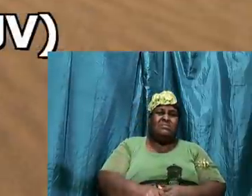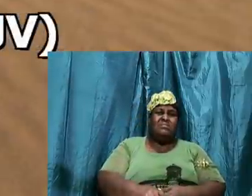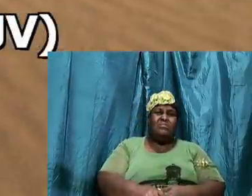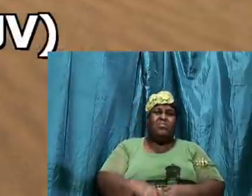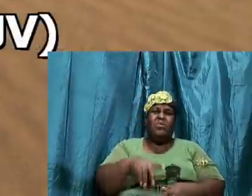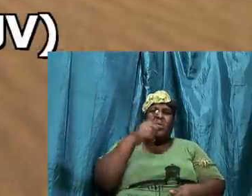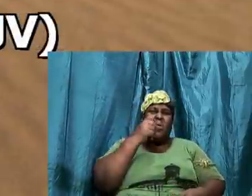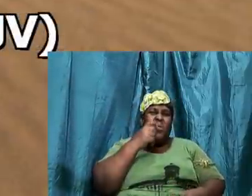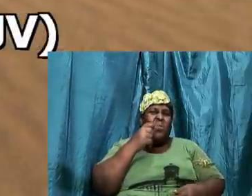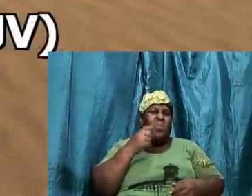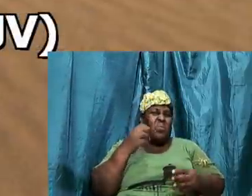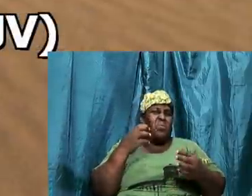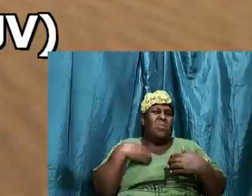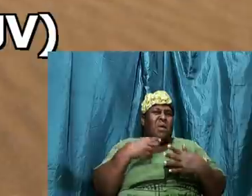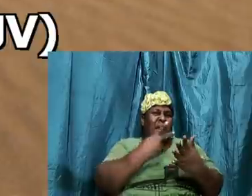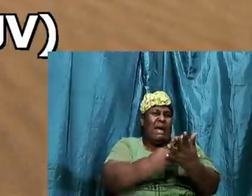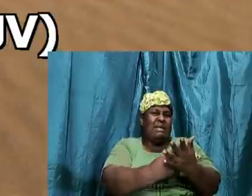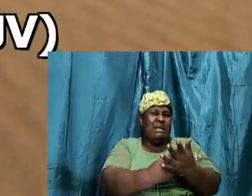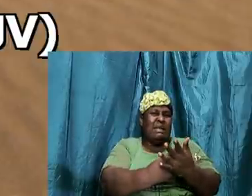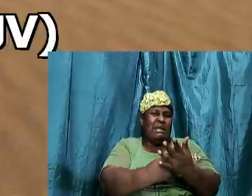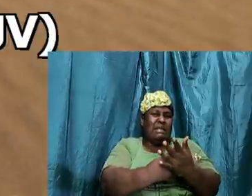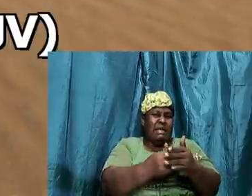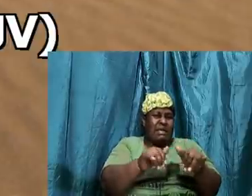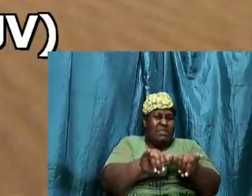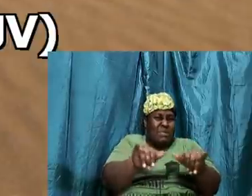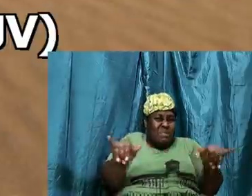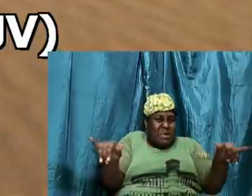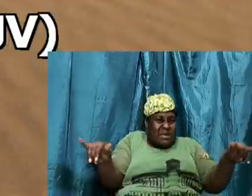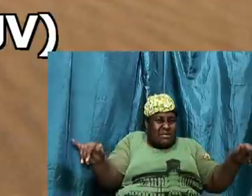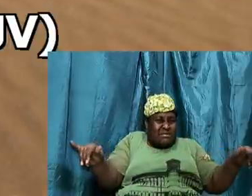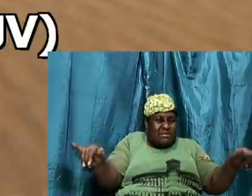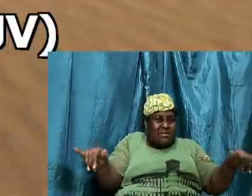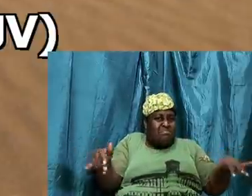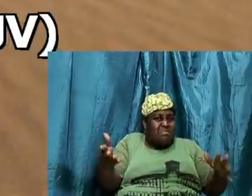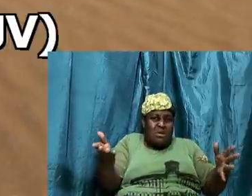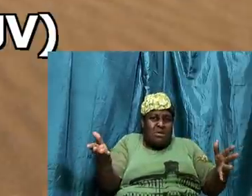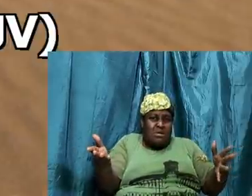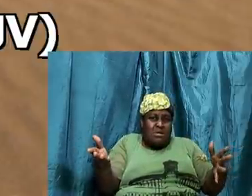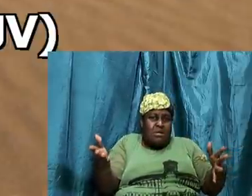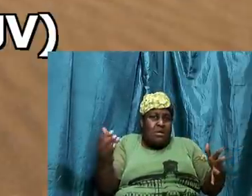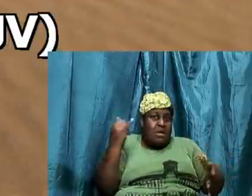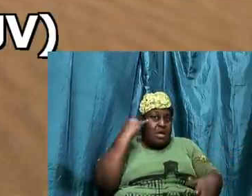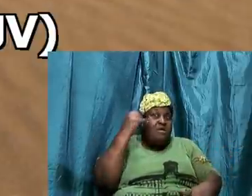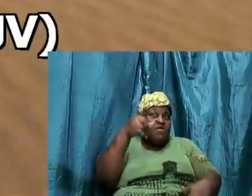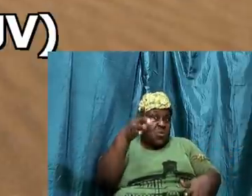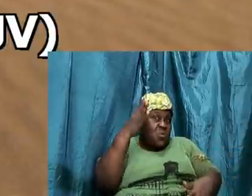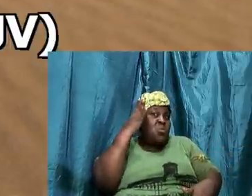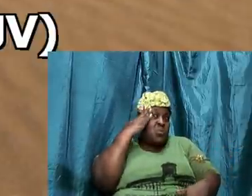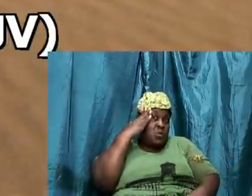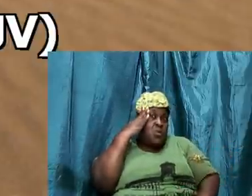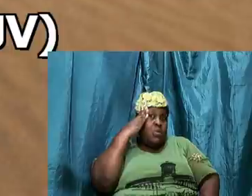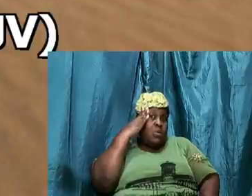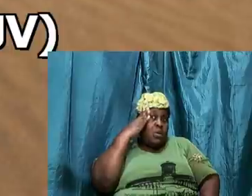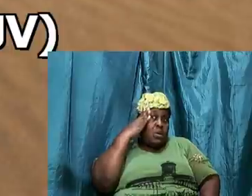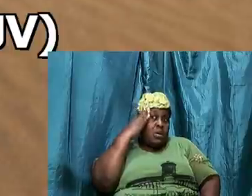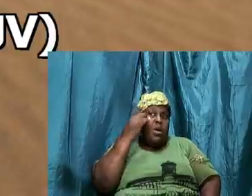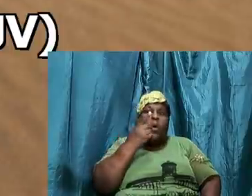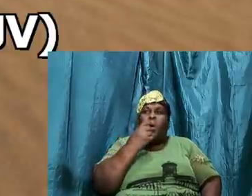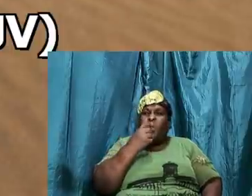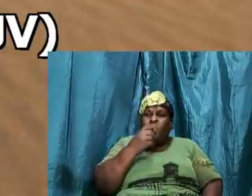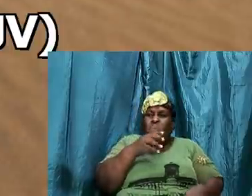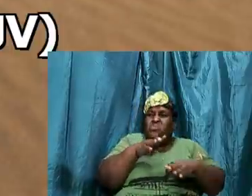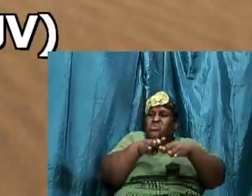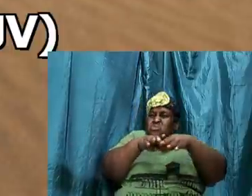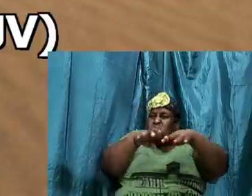Who hath laid the measures thereof, if thou knowest? Or who hath stretched out